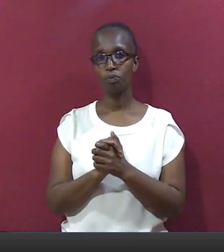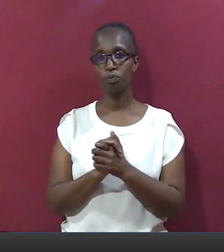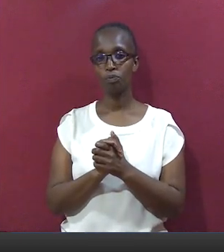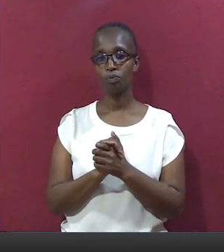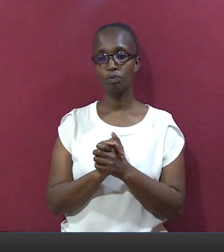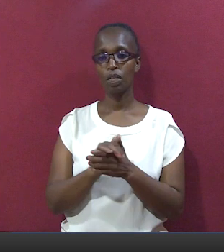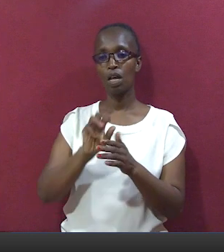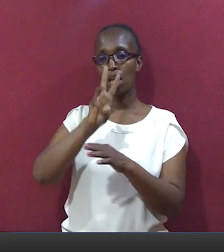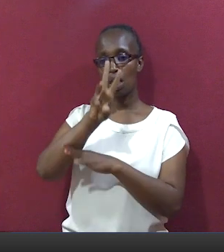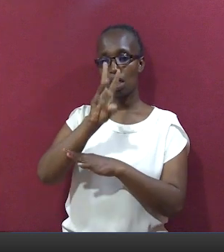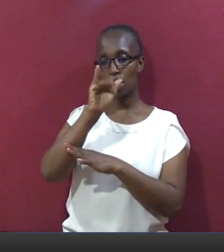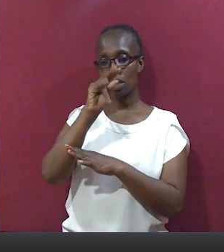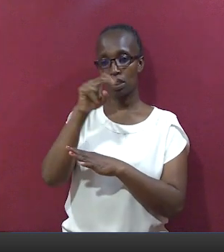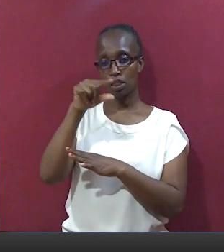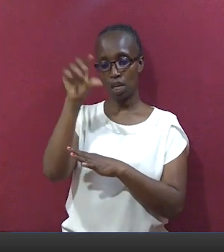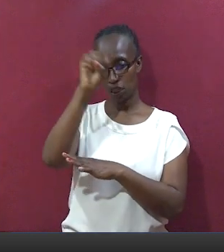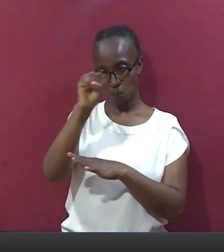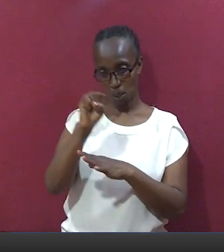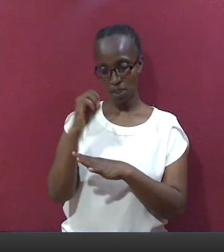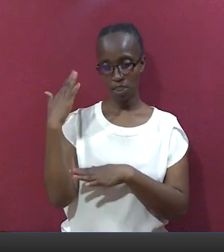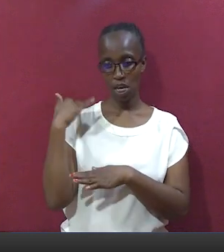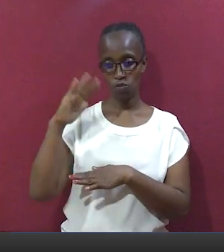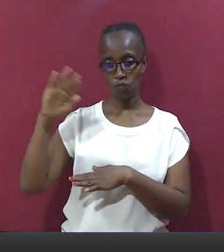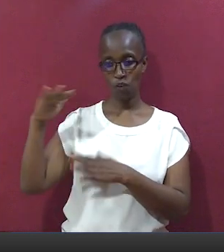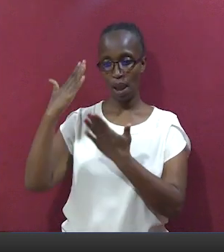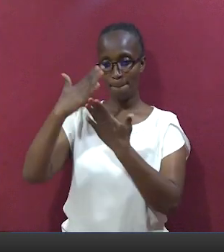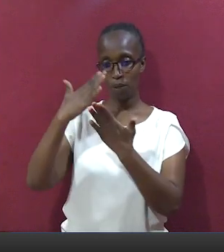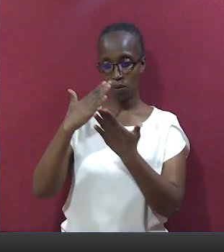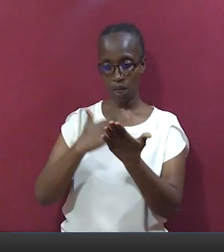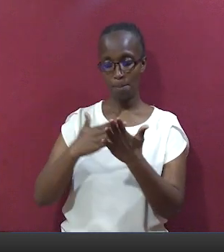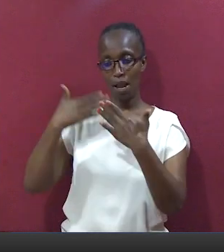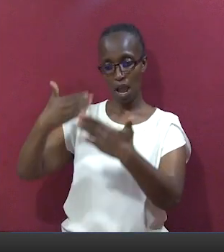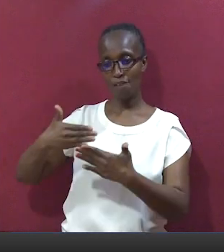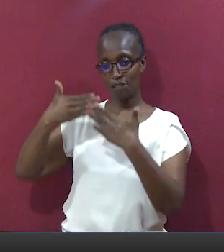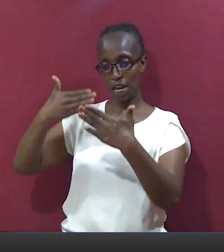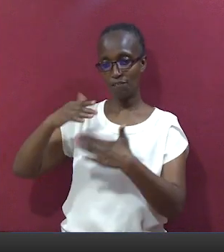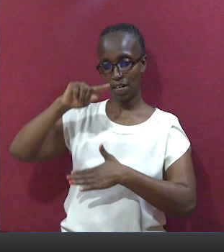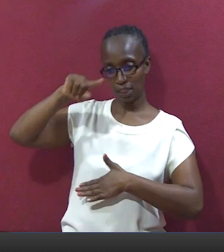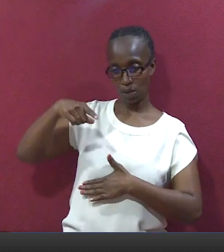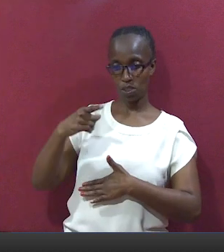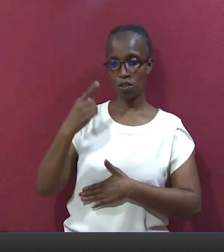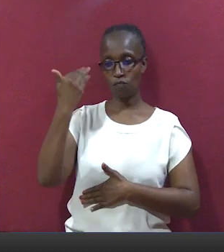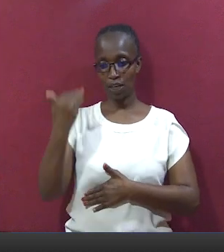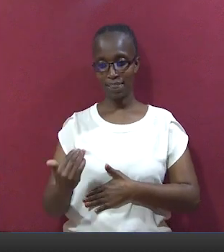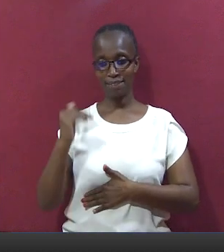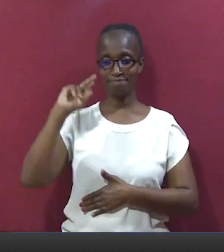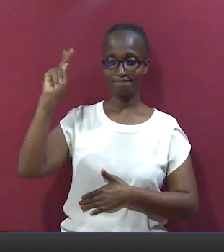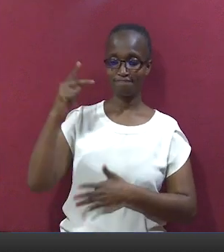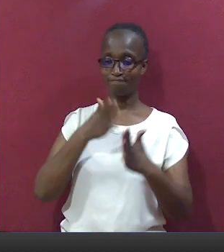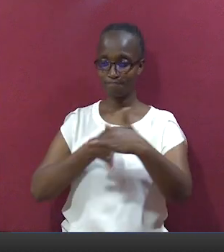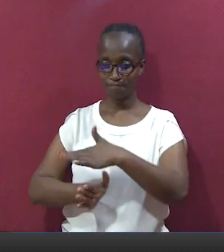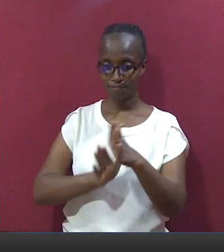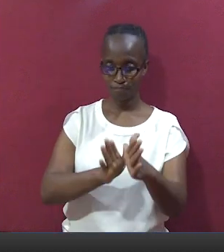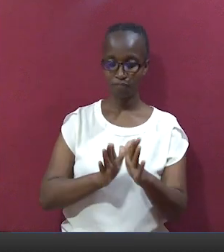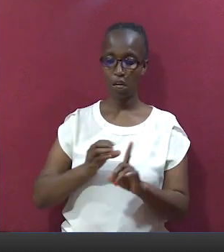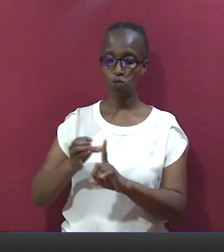The Wings to Fly program has given thousands of young Kenyans an opportunity